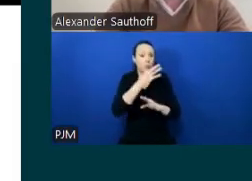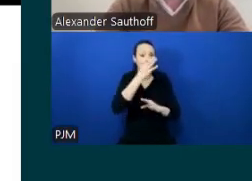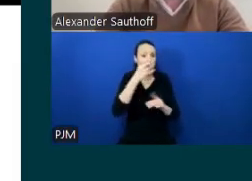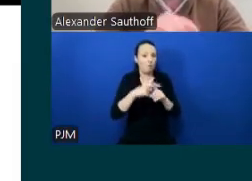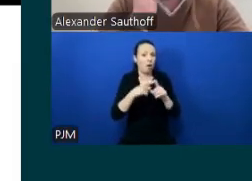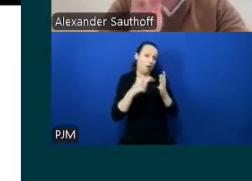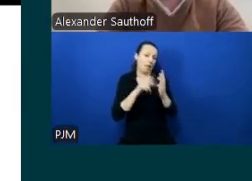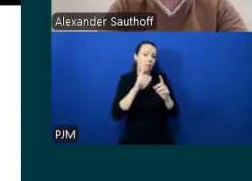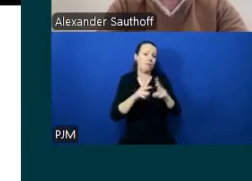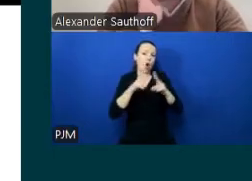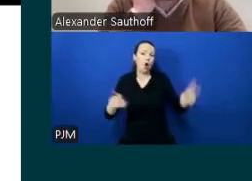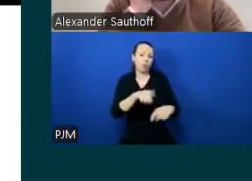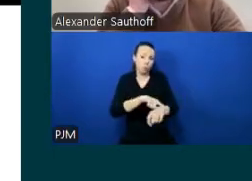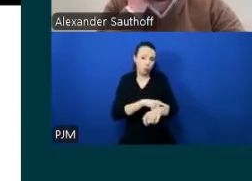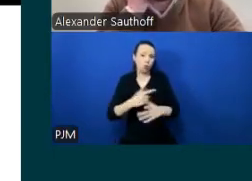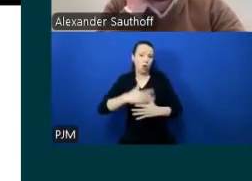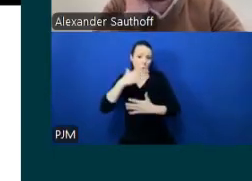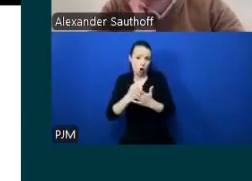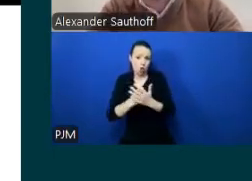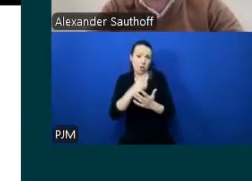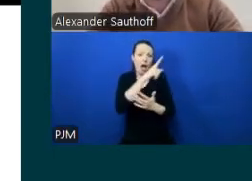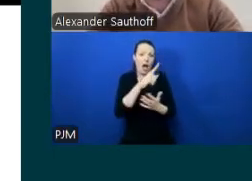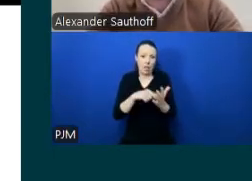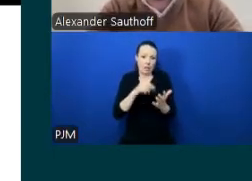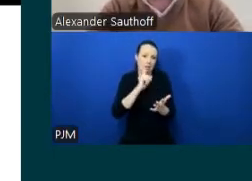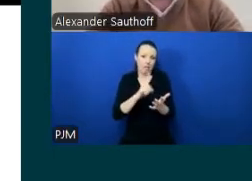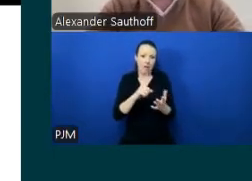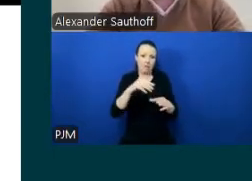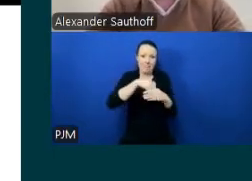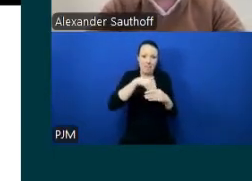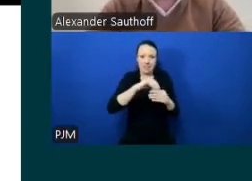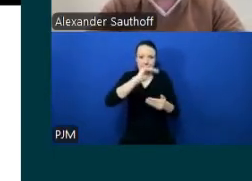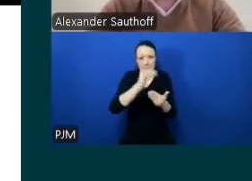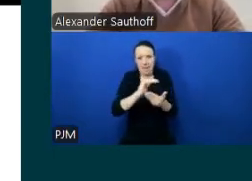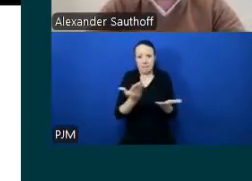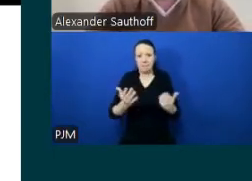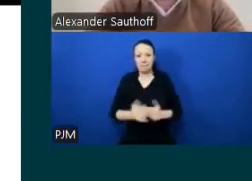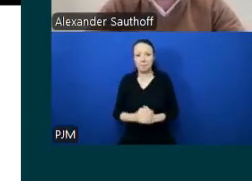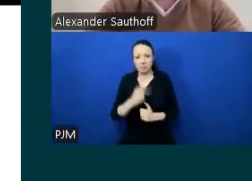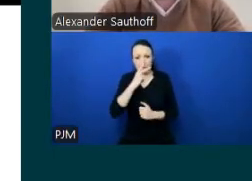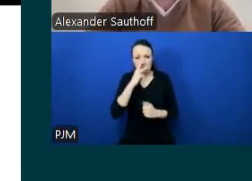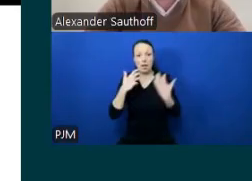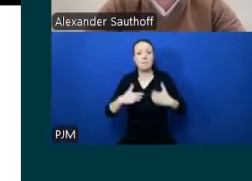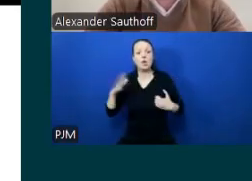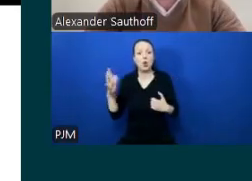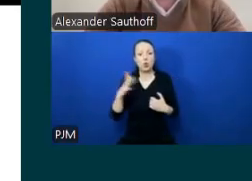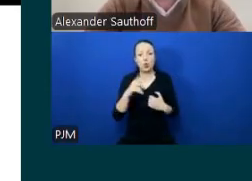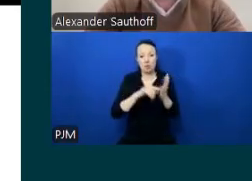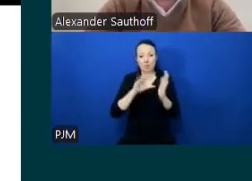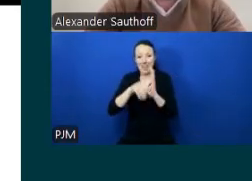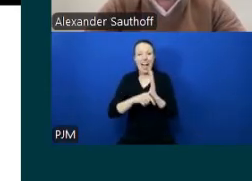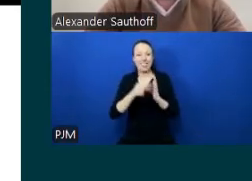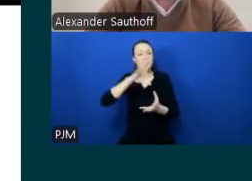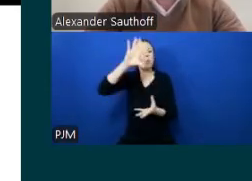This wheel of urban biodiversity summarizes just the multiple benefits and ecosystem